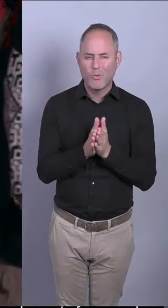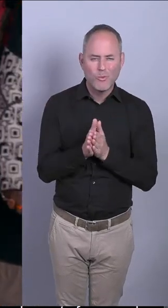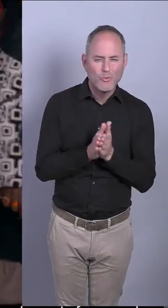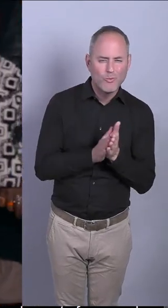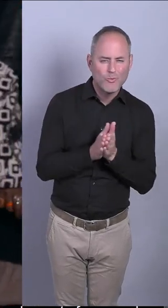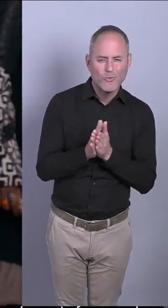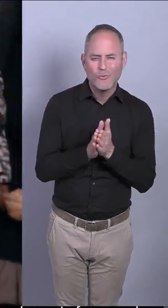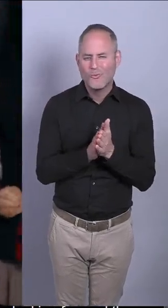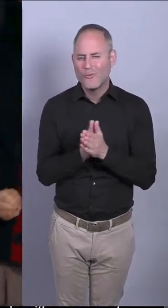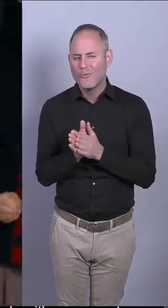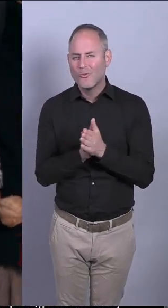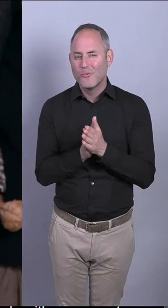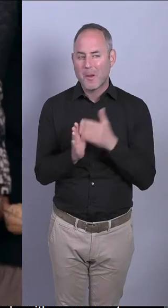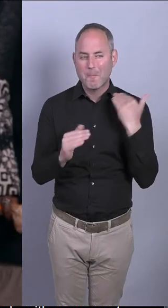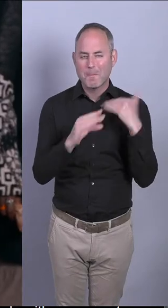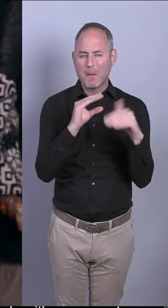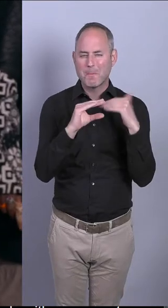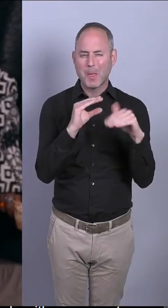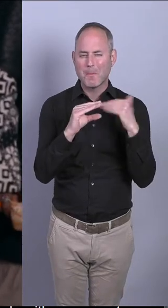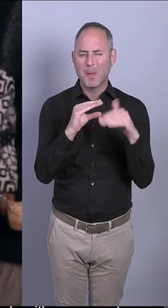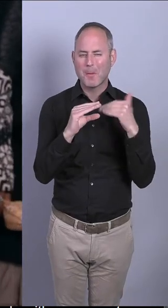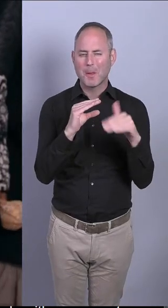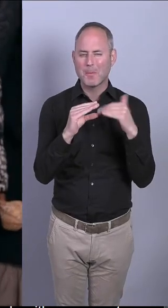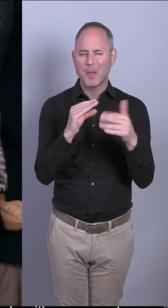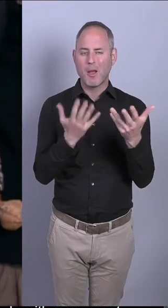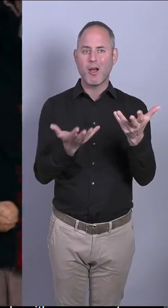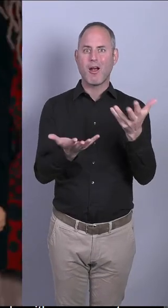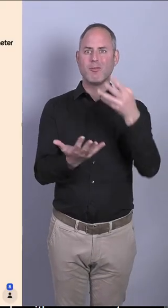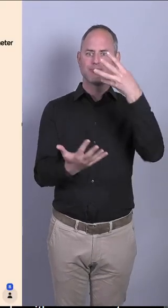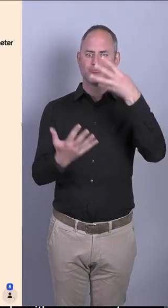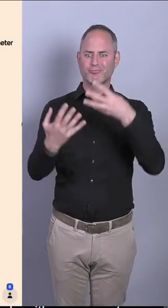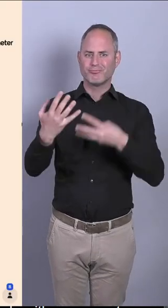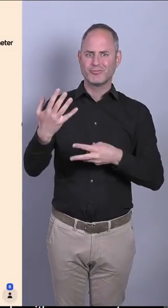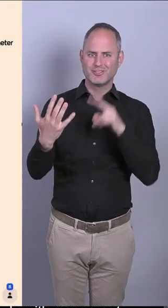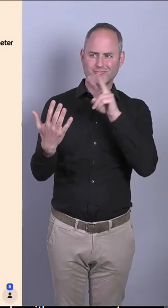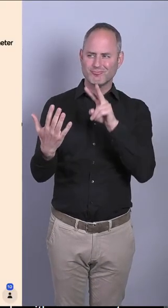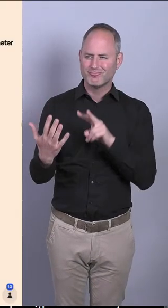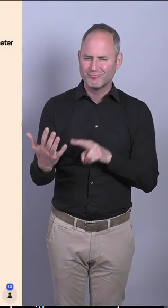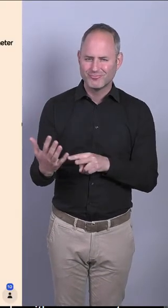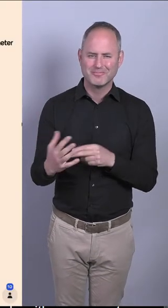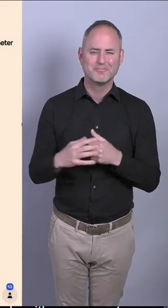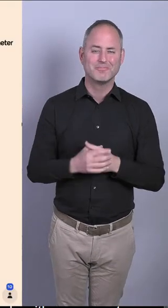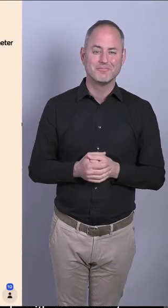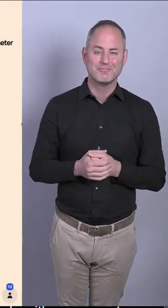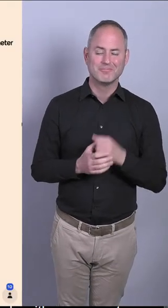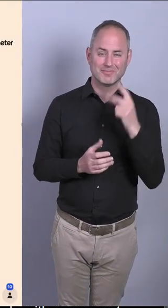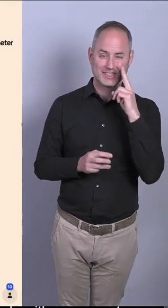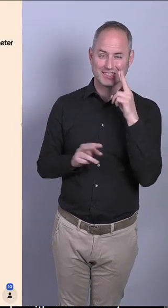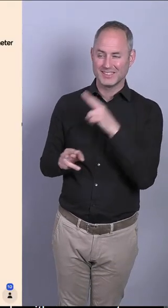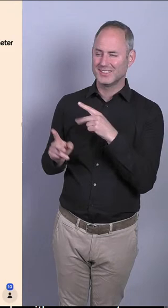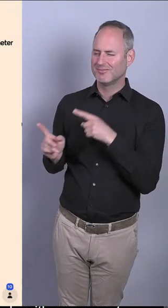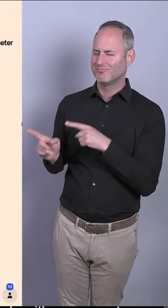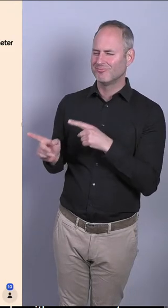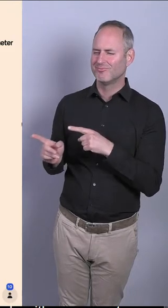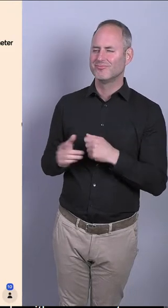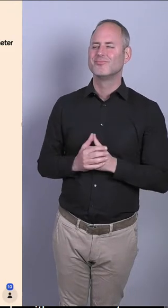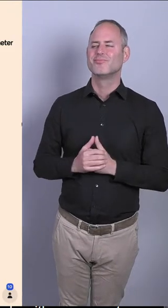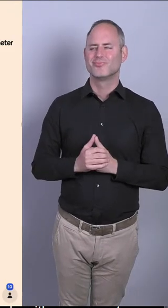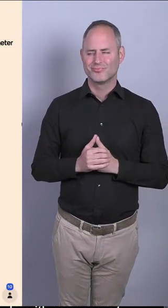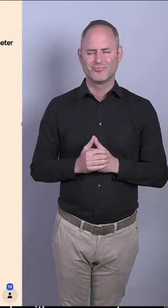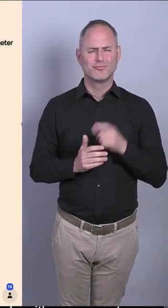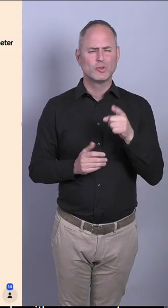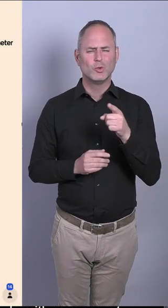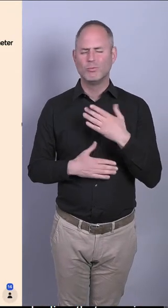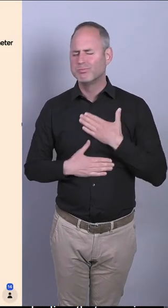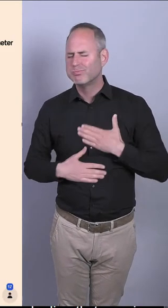at some of the responses already. I'm really excited to see what you guys are looking forward to. I see many people are looking forward